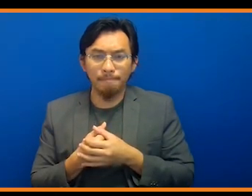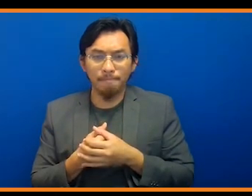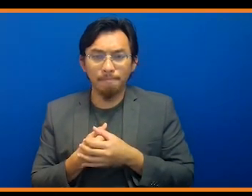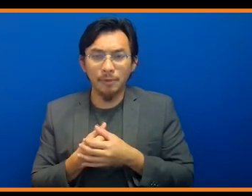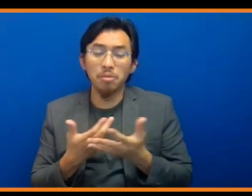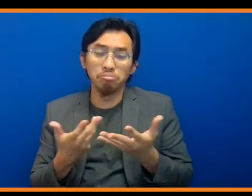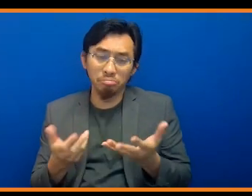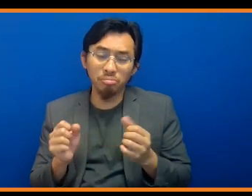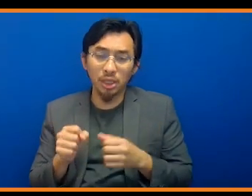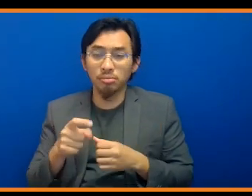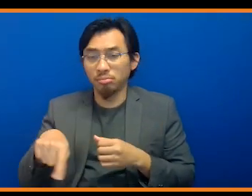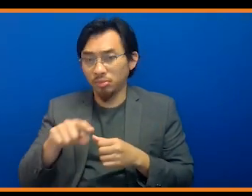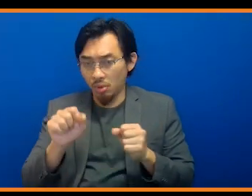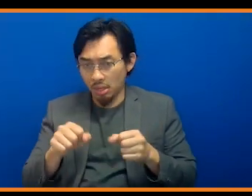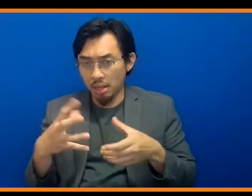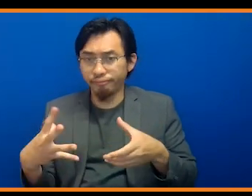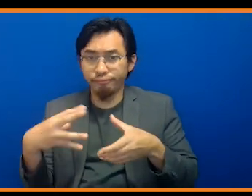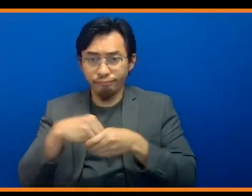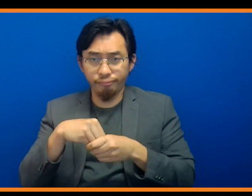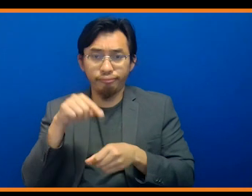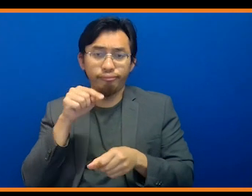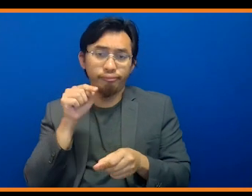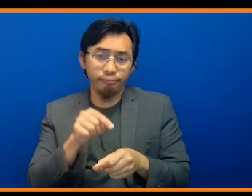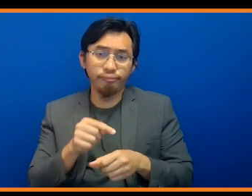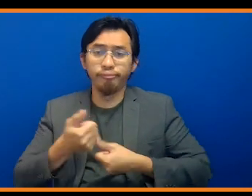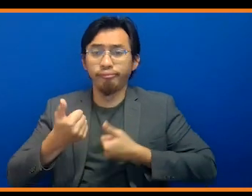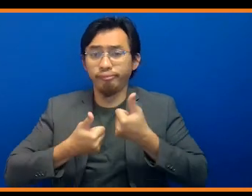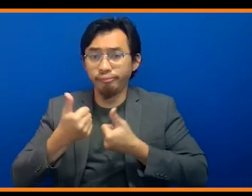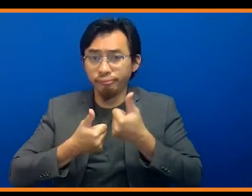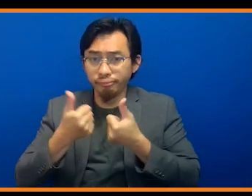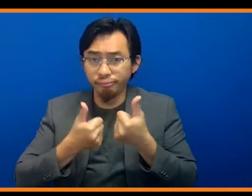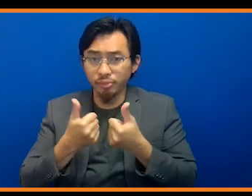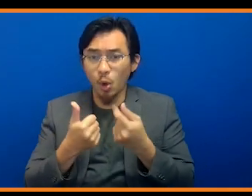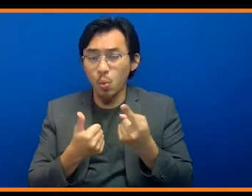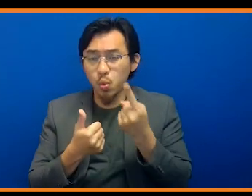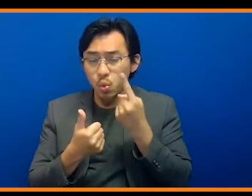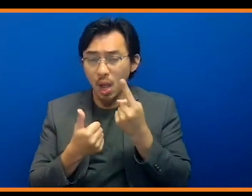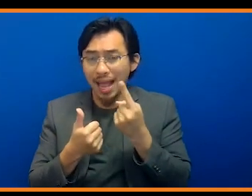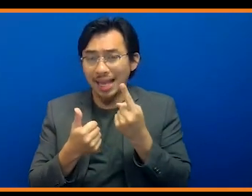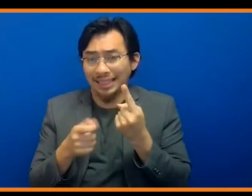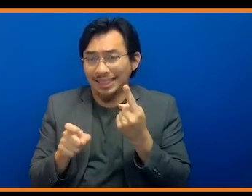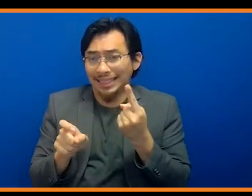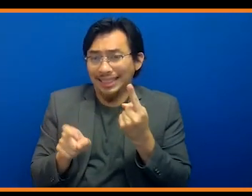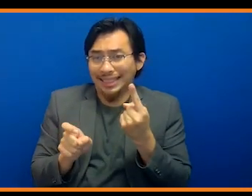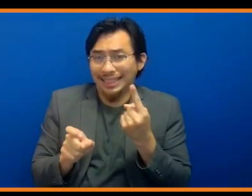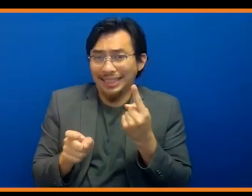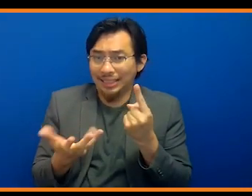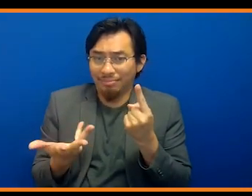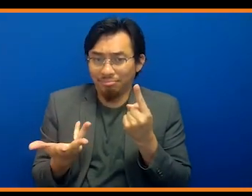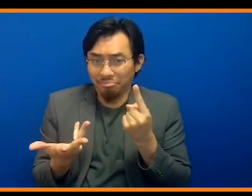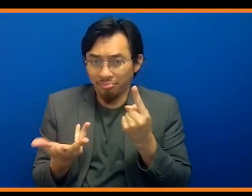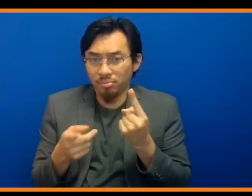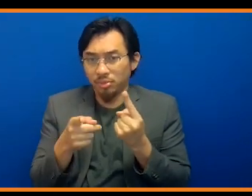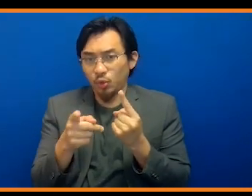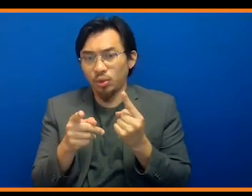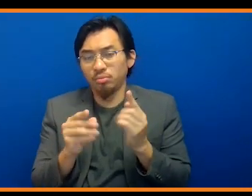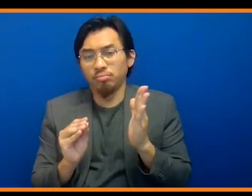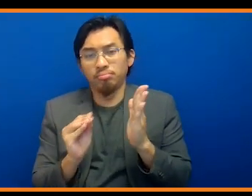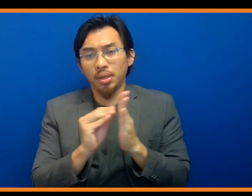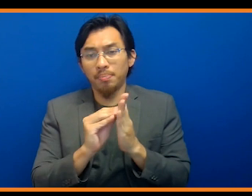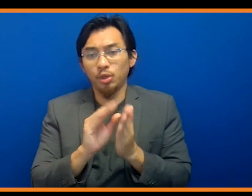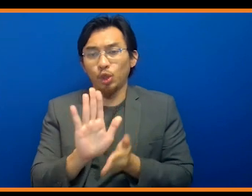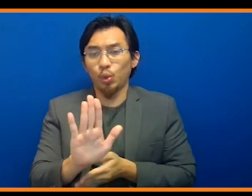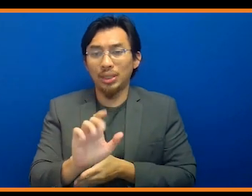more eligible to join participates in the competition. There's one requirement that you have to do. You did submit